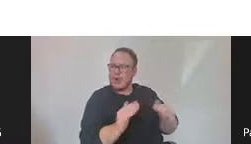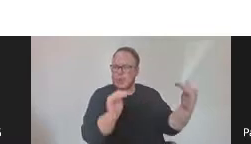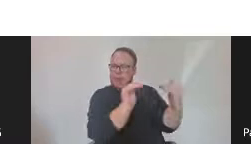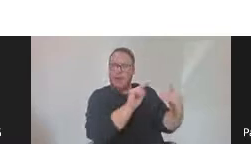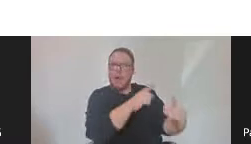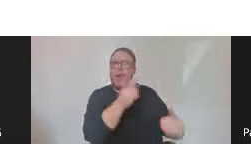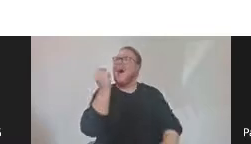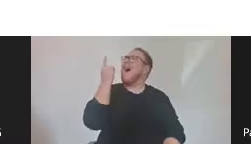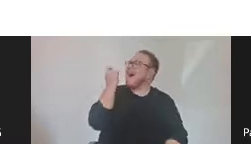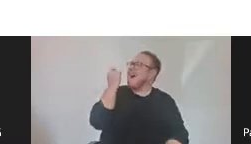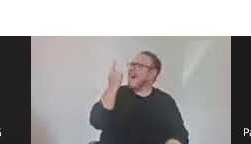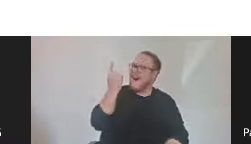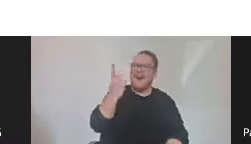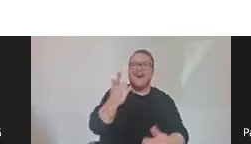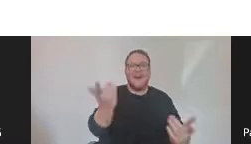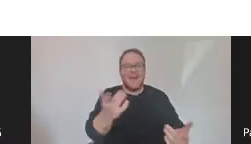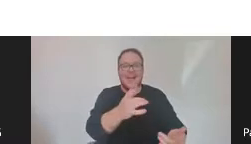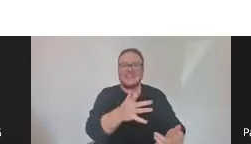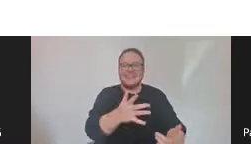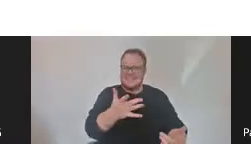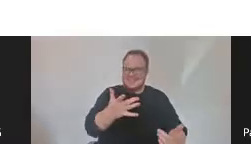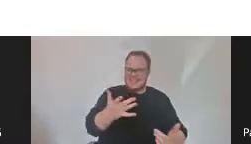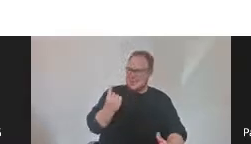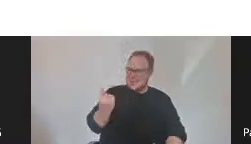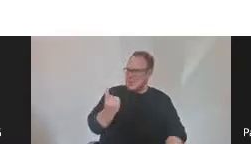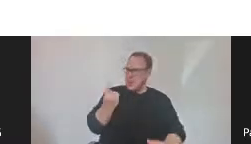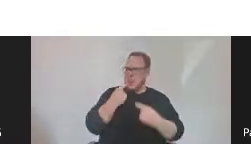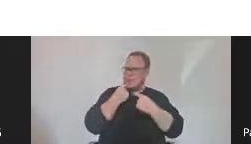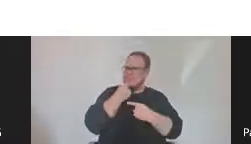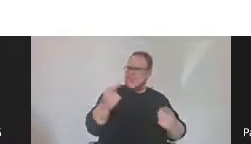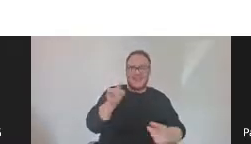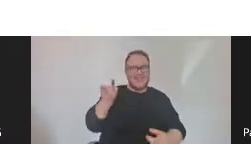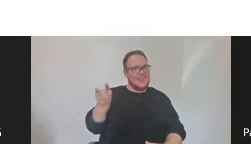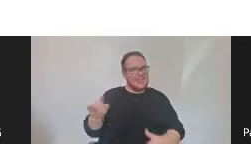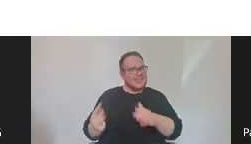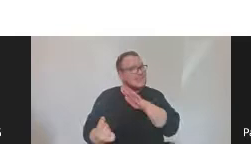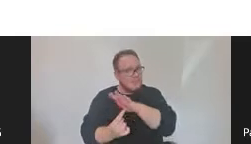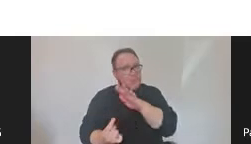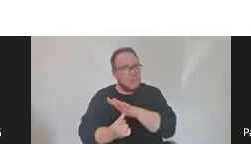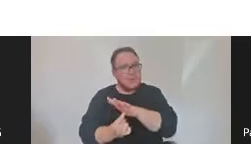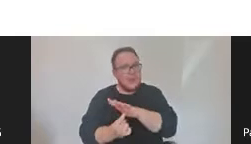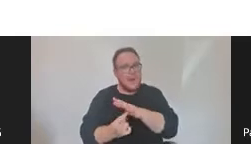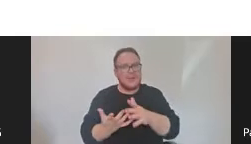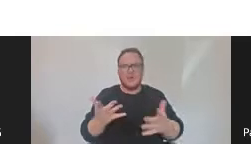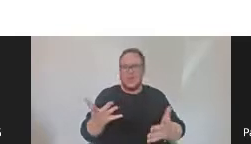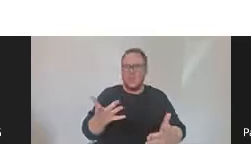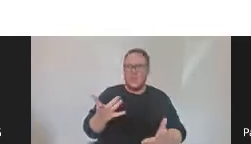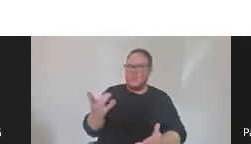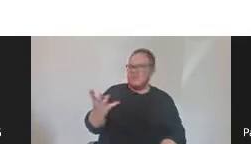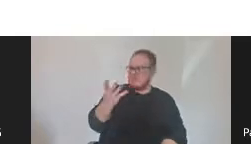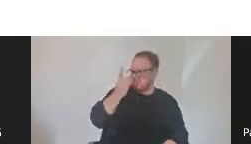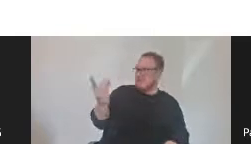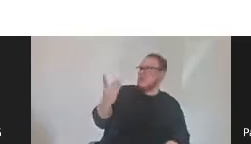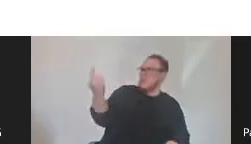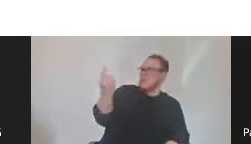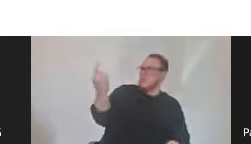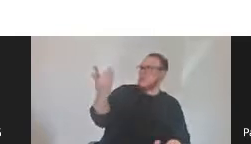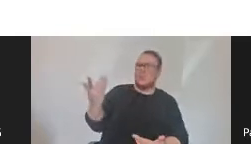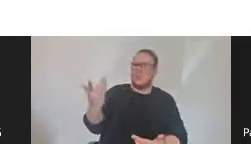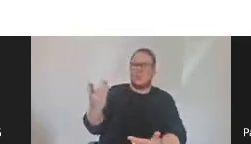established very quickly that the messenger is really important as well. That certain groups of people need to feel that they have a